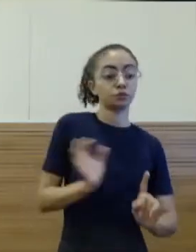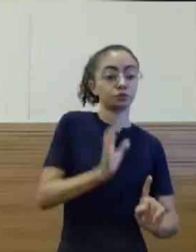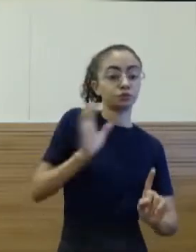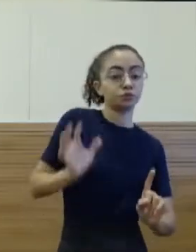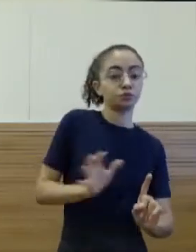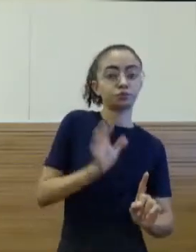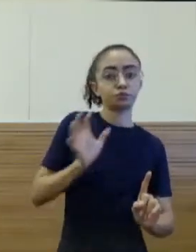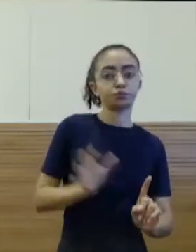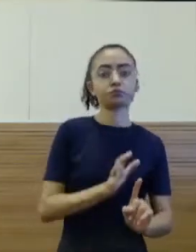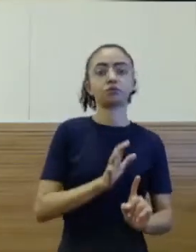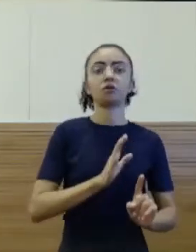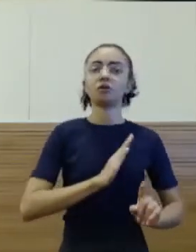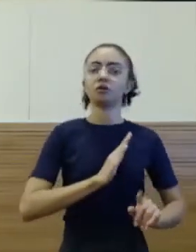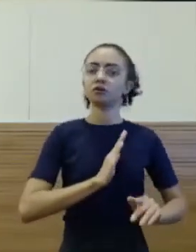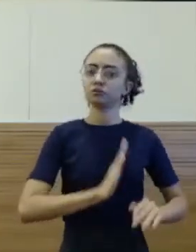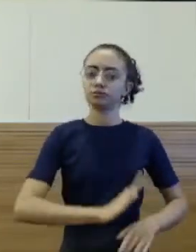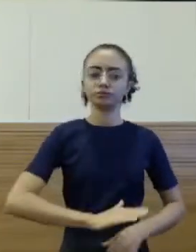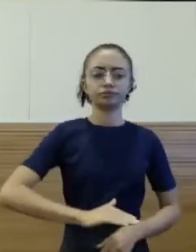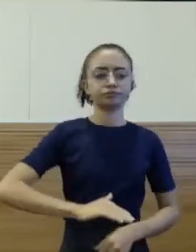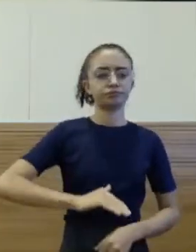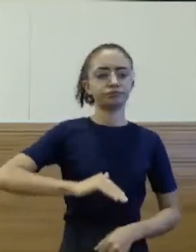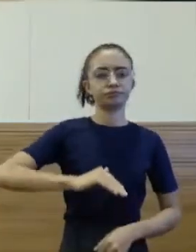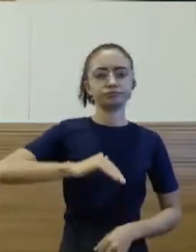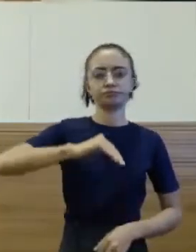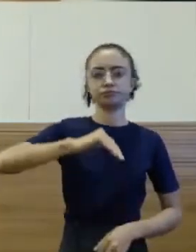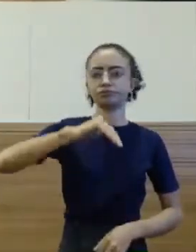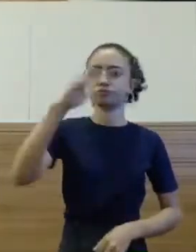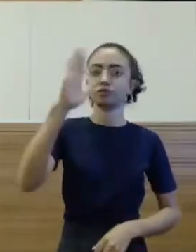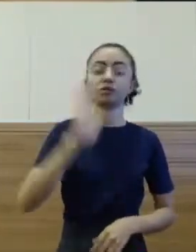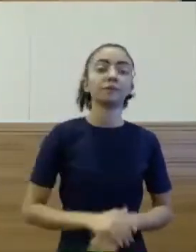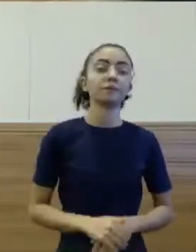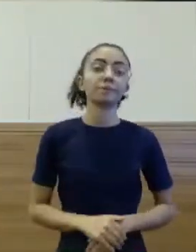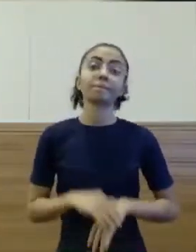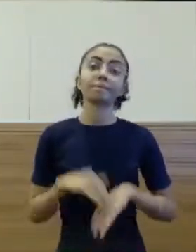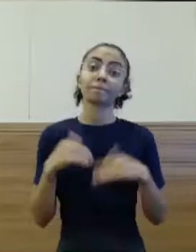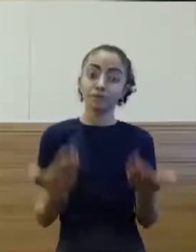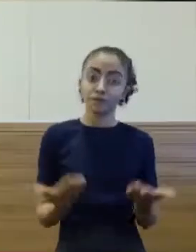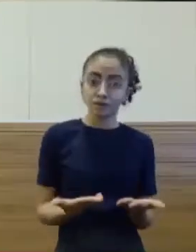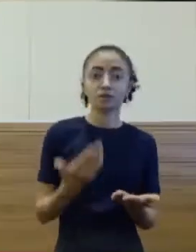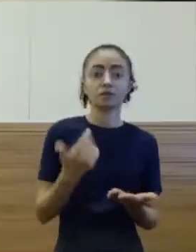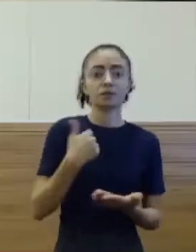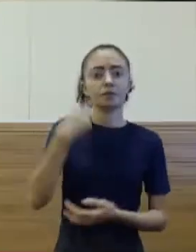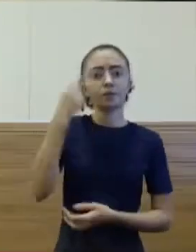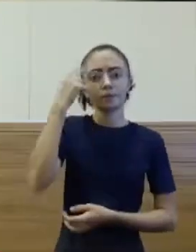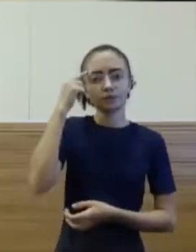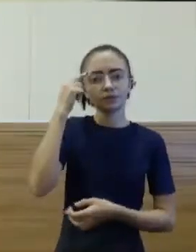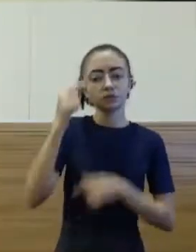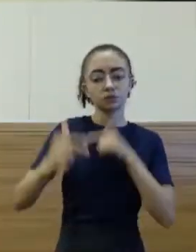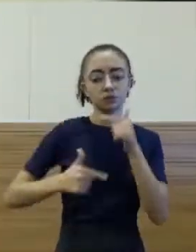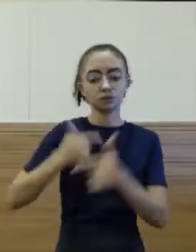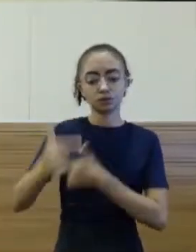habits. And this tends to last for a long time afterwards. So one of